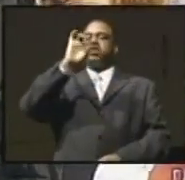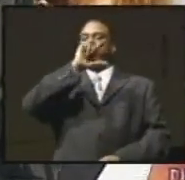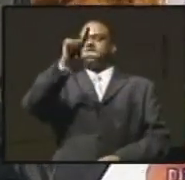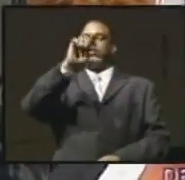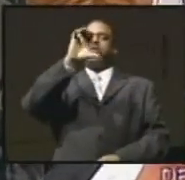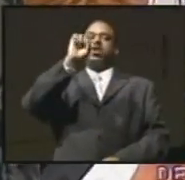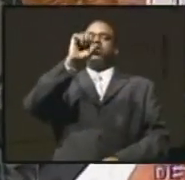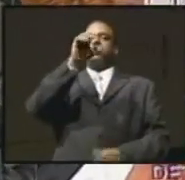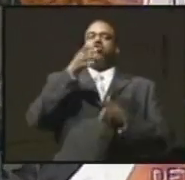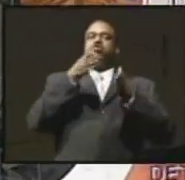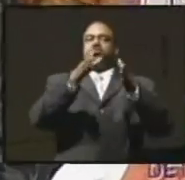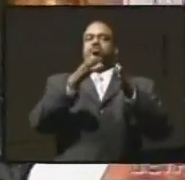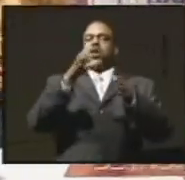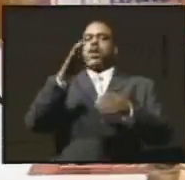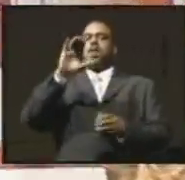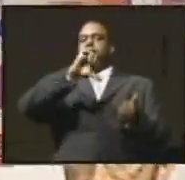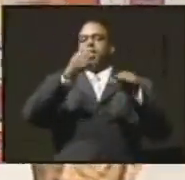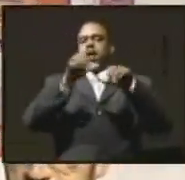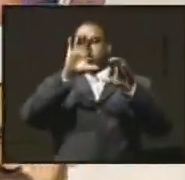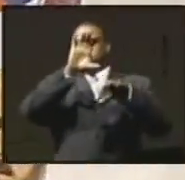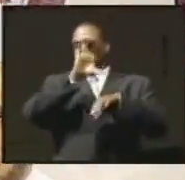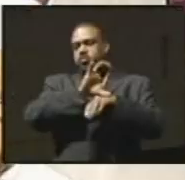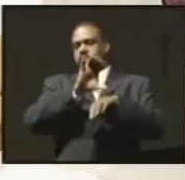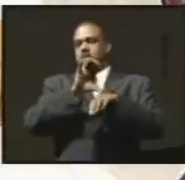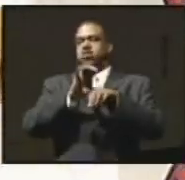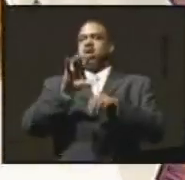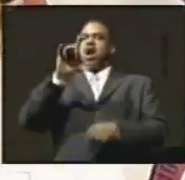Rabbi Aaron Bergman, Adat Shalom Synagogue.